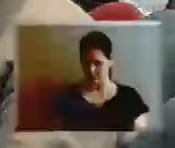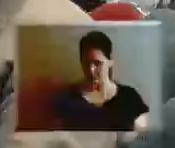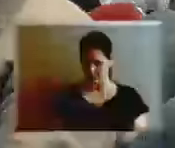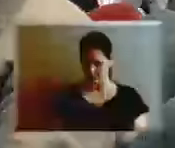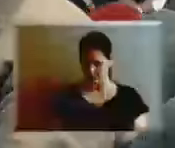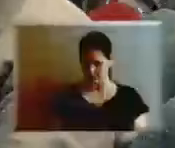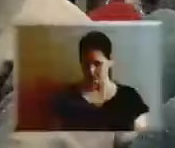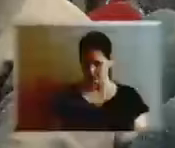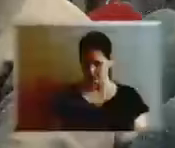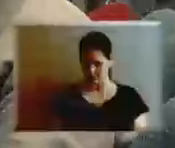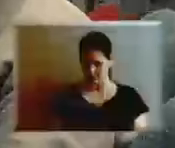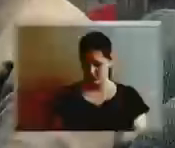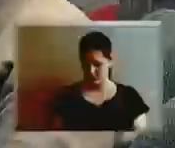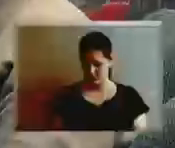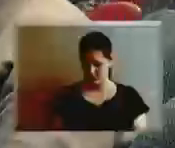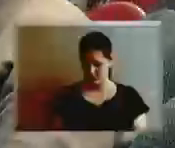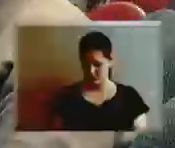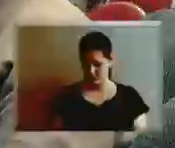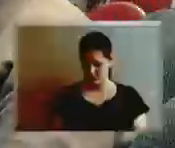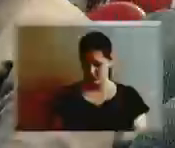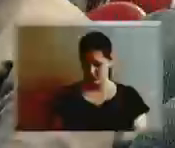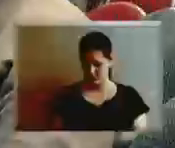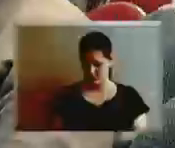Questions, Mr. Jones?